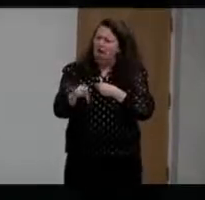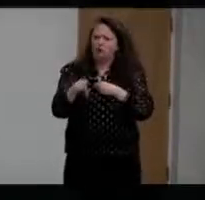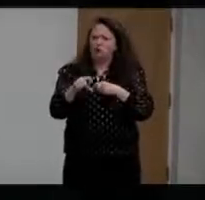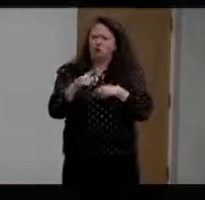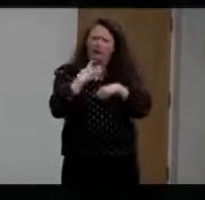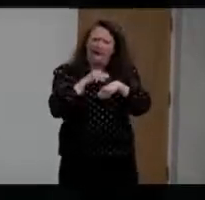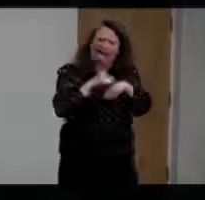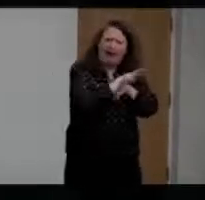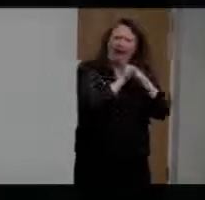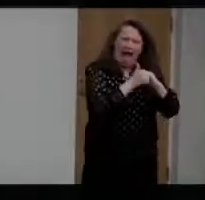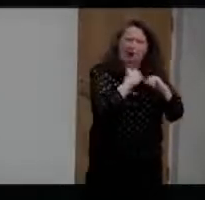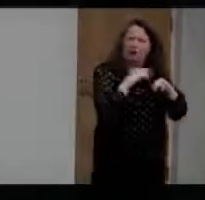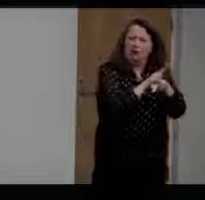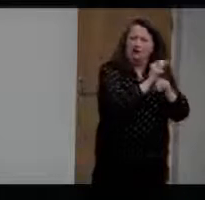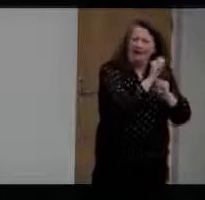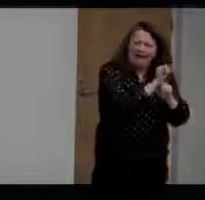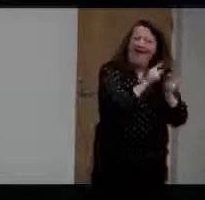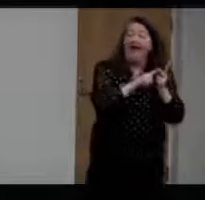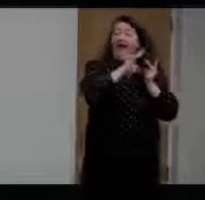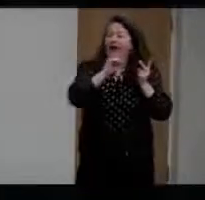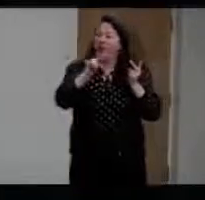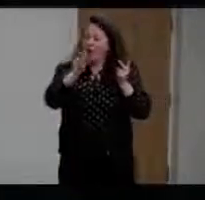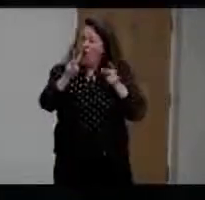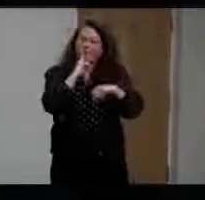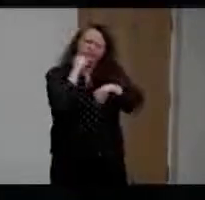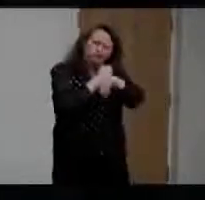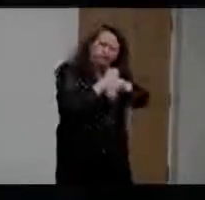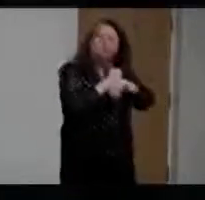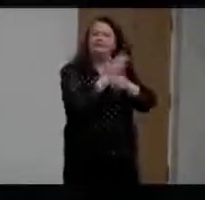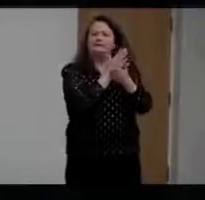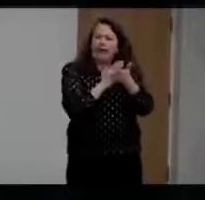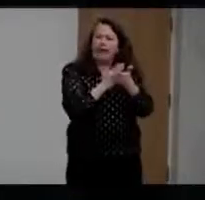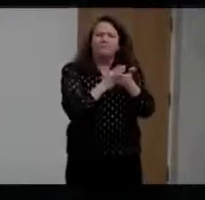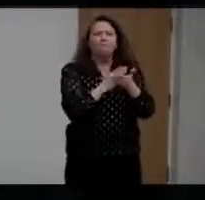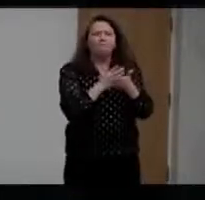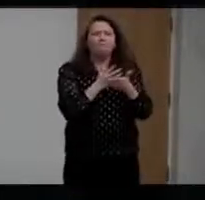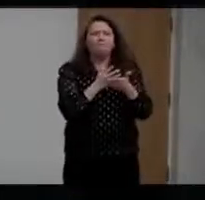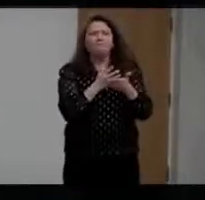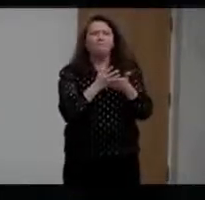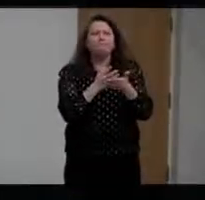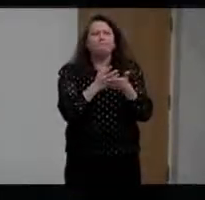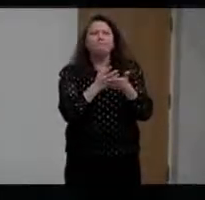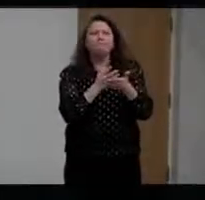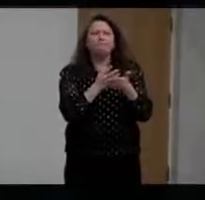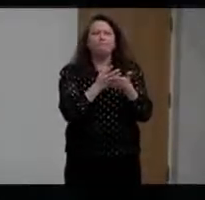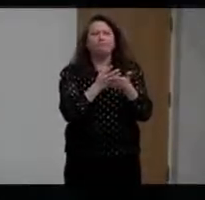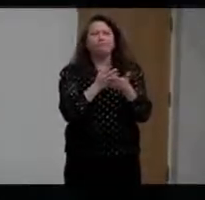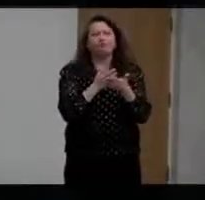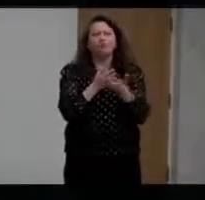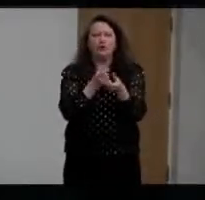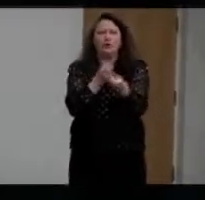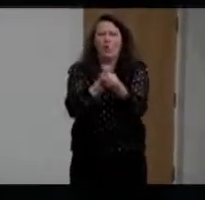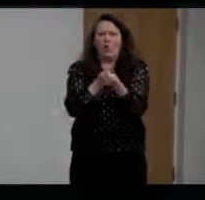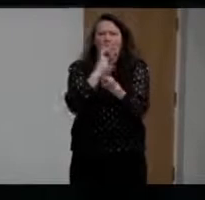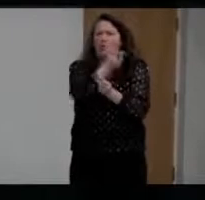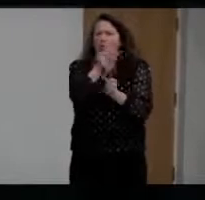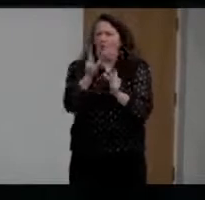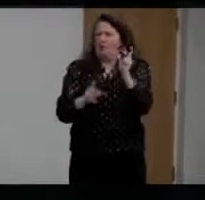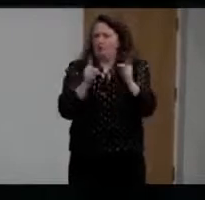conversations, and the rule of law should provide, maybe not solace, but some assurance that this is at least on legislators'